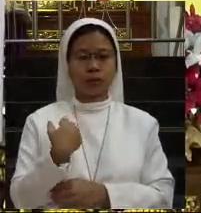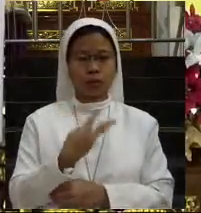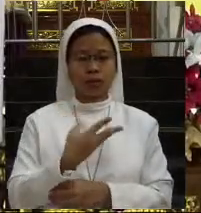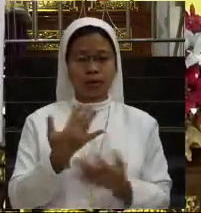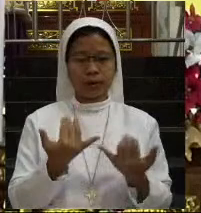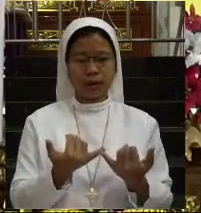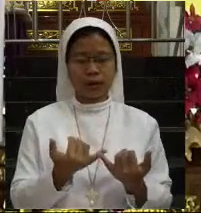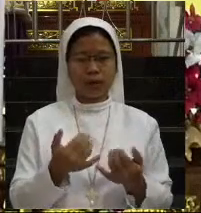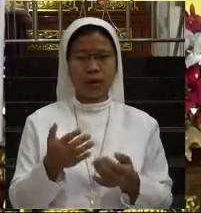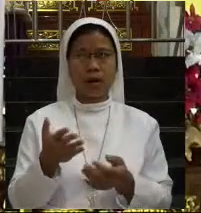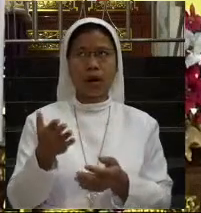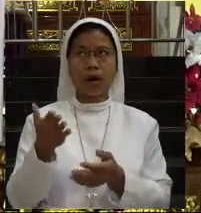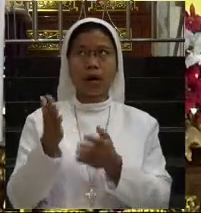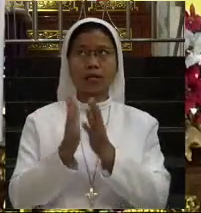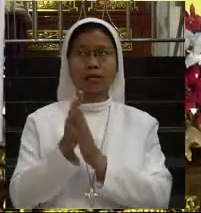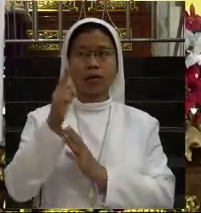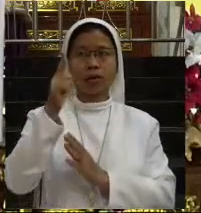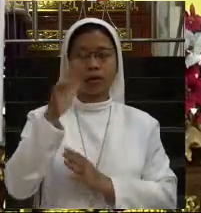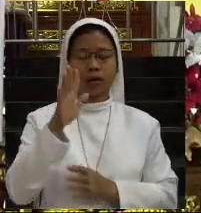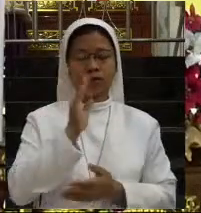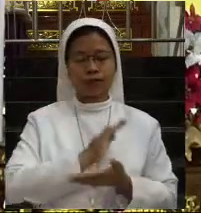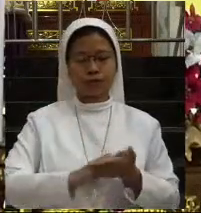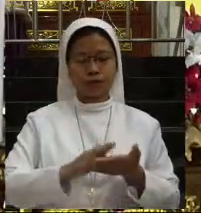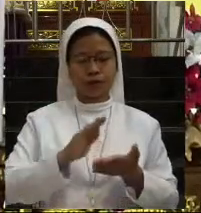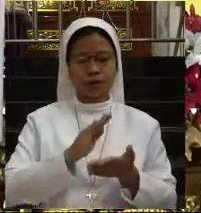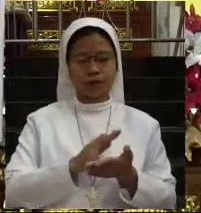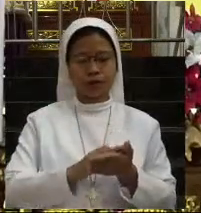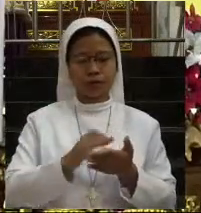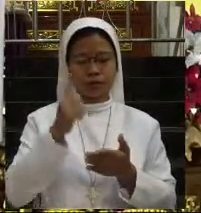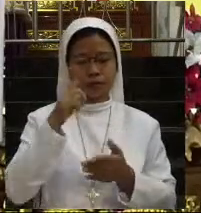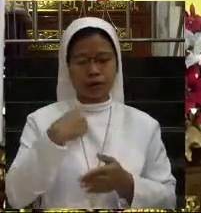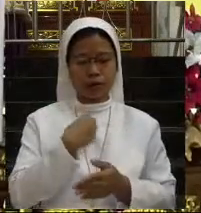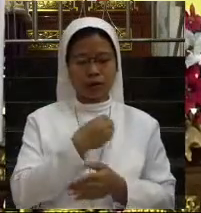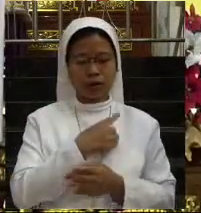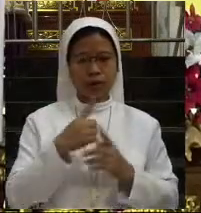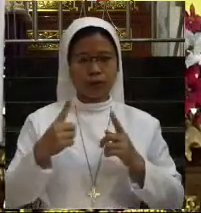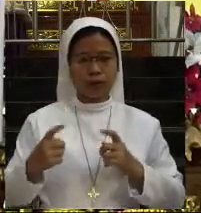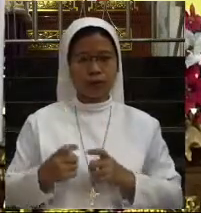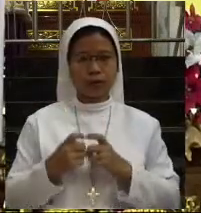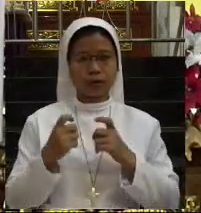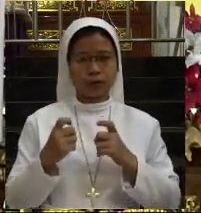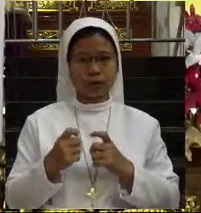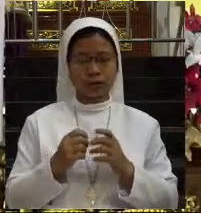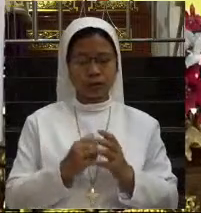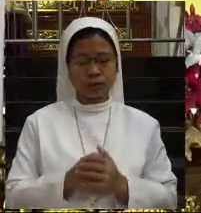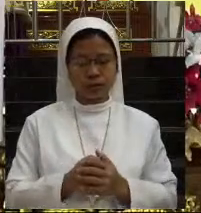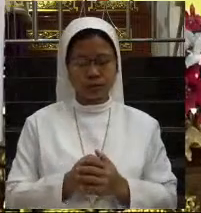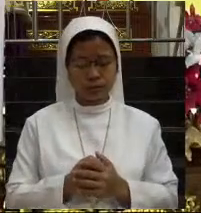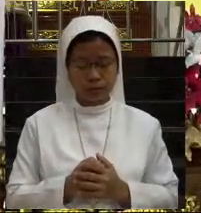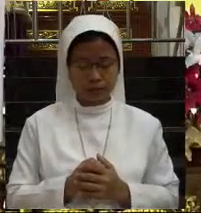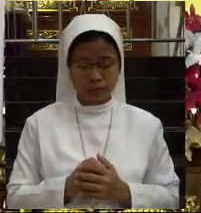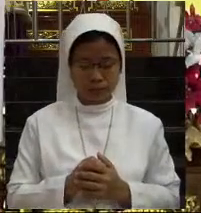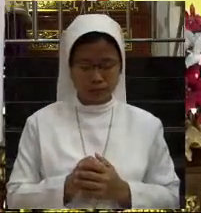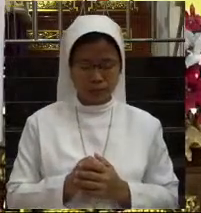sins, and together we ask the Lord to give us the grace of pardon and peace.